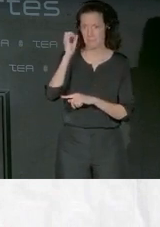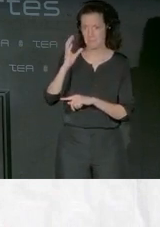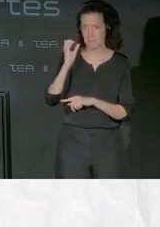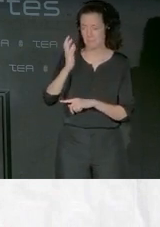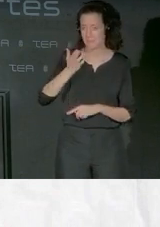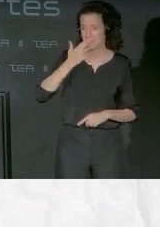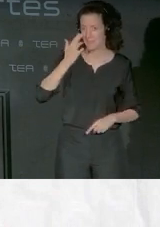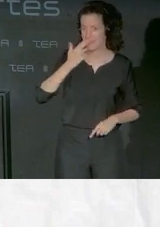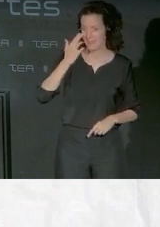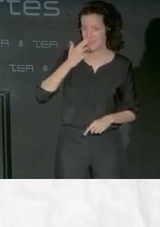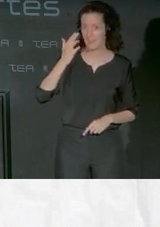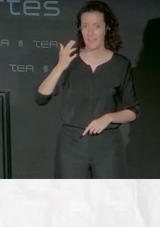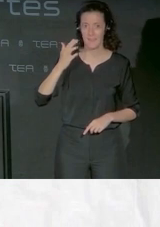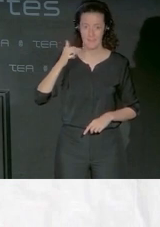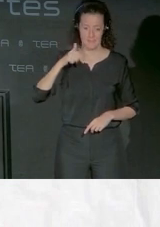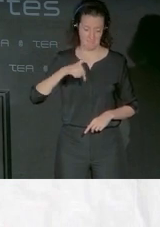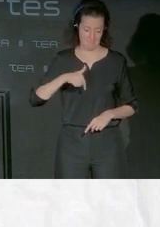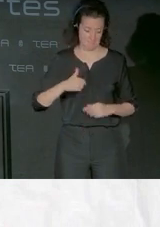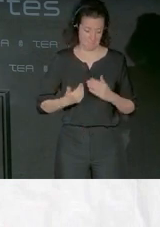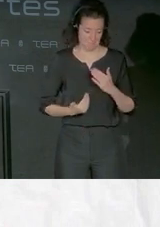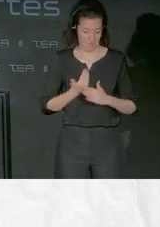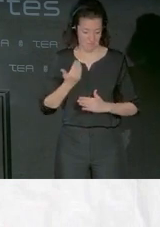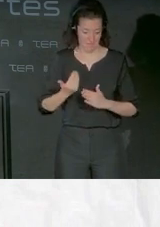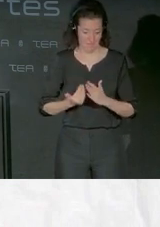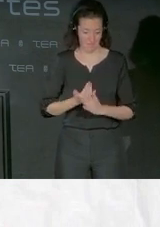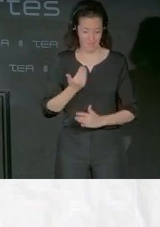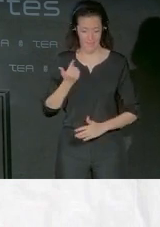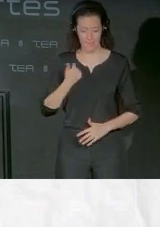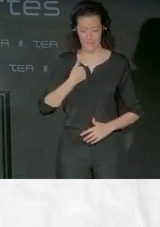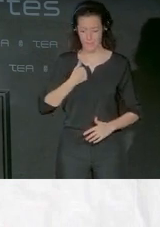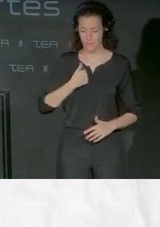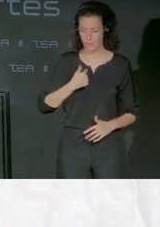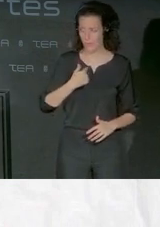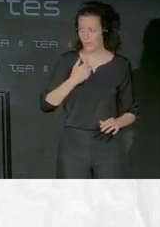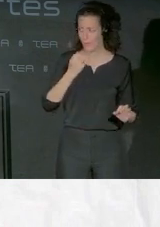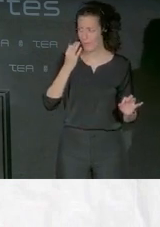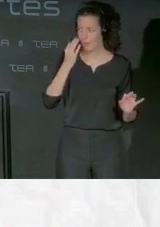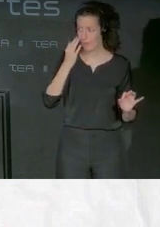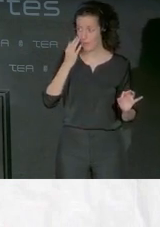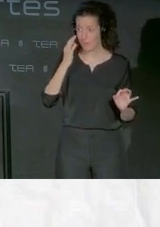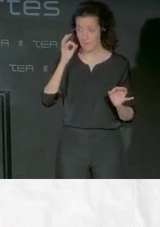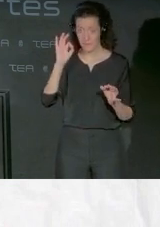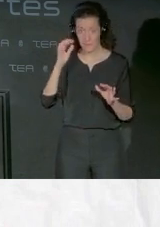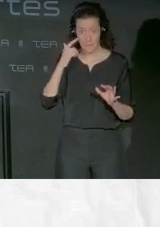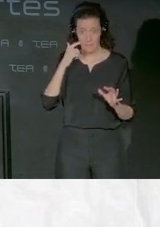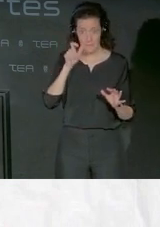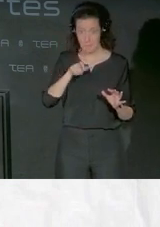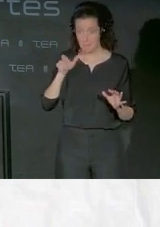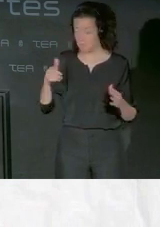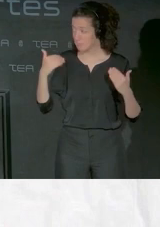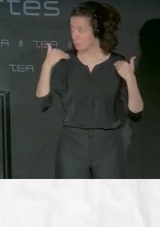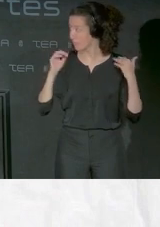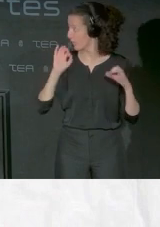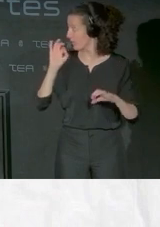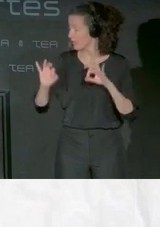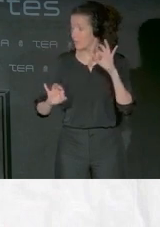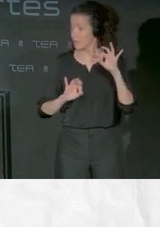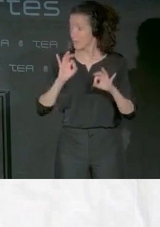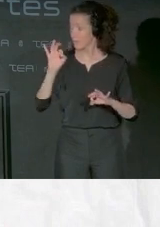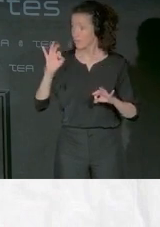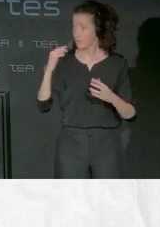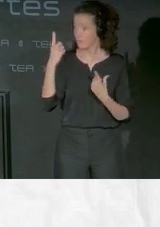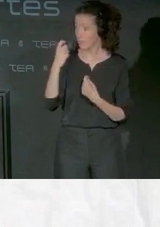I think I'm looking at the organizers here to see if we still have time for Q&A or how it looks like. And